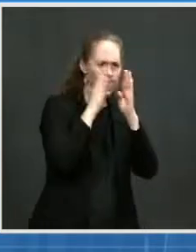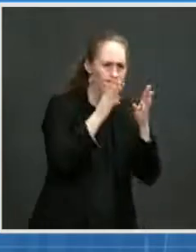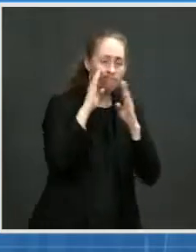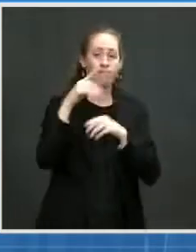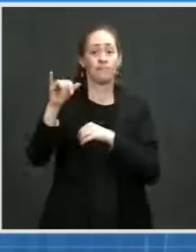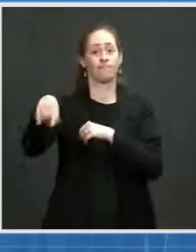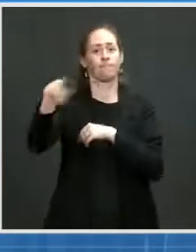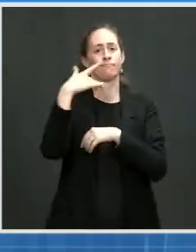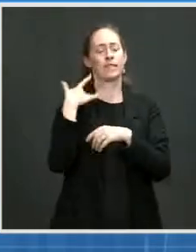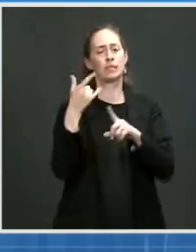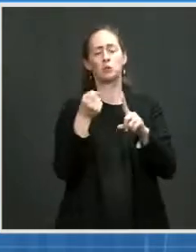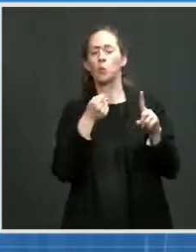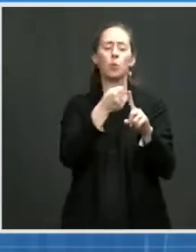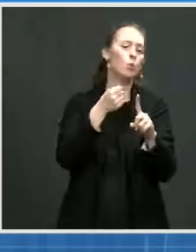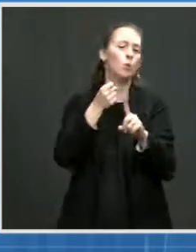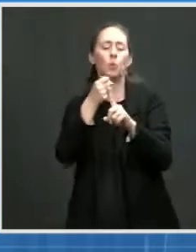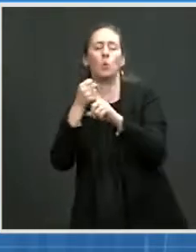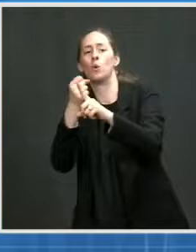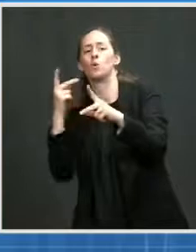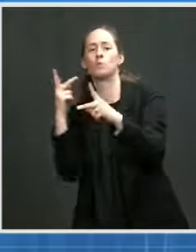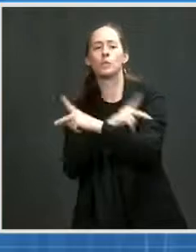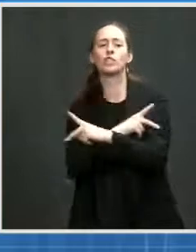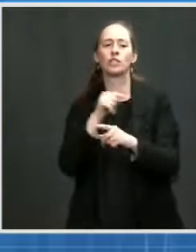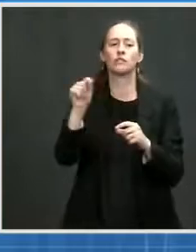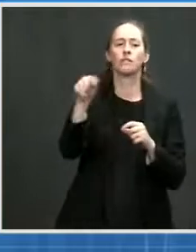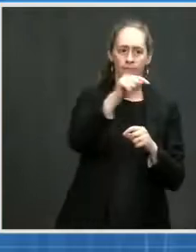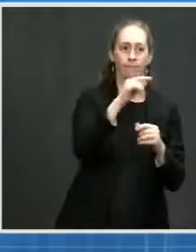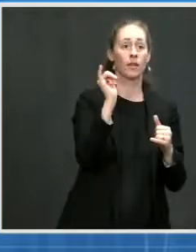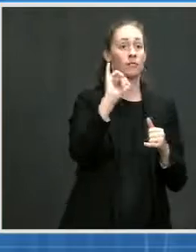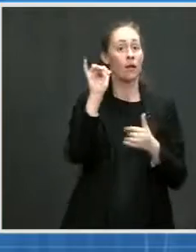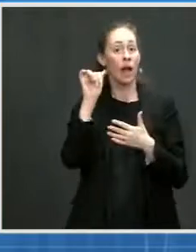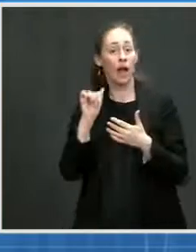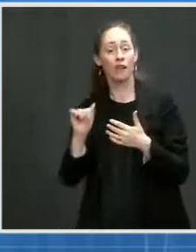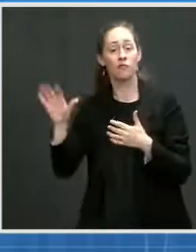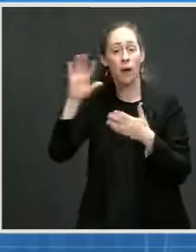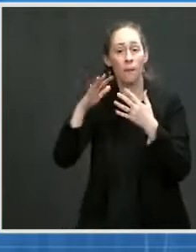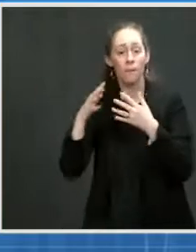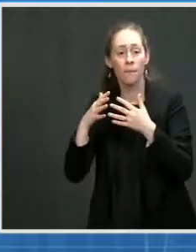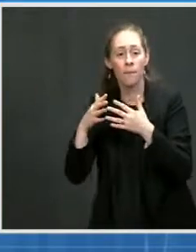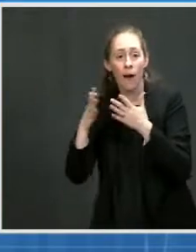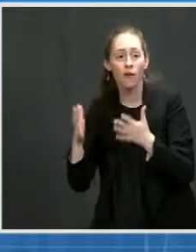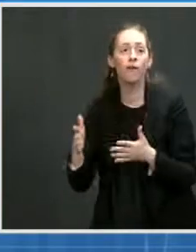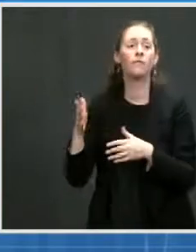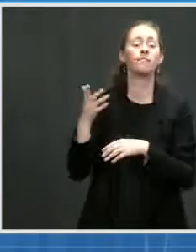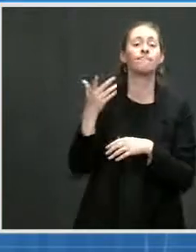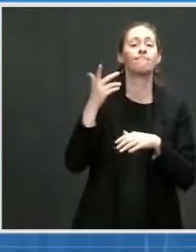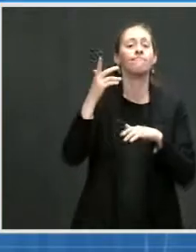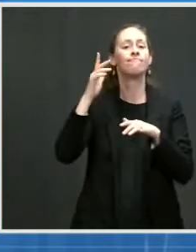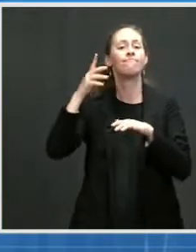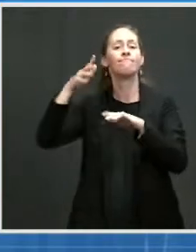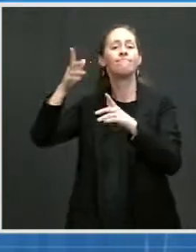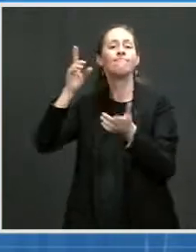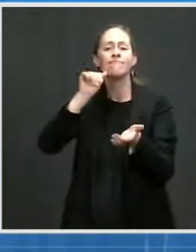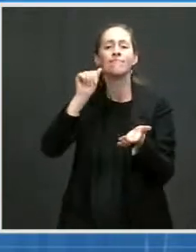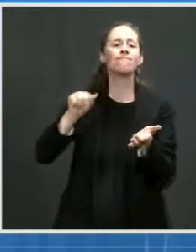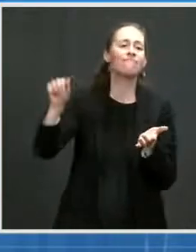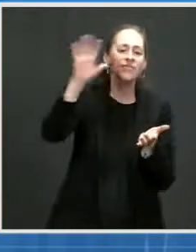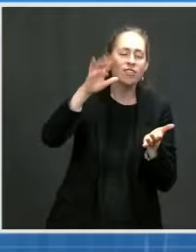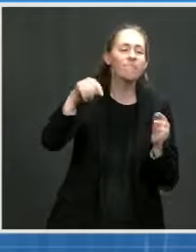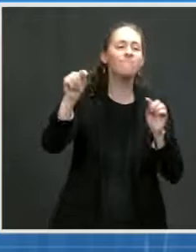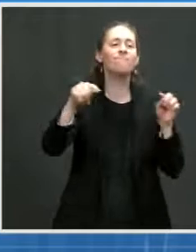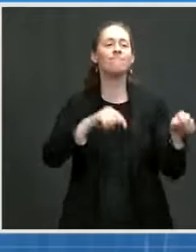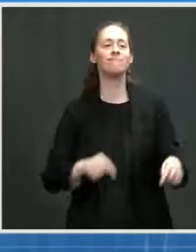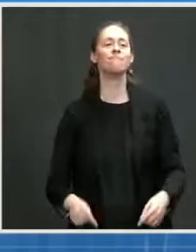categories, such as Asian American, Native Hawaiian, Pacific Islander, mask subgroup differences and should be better